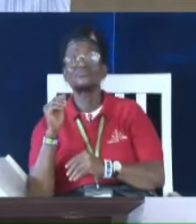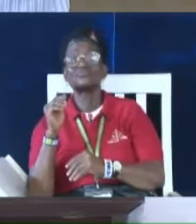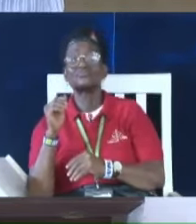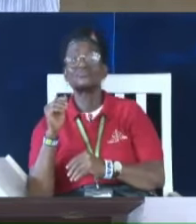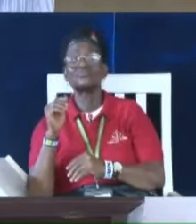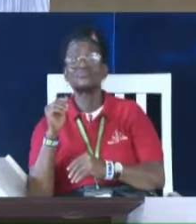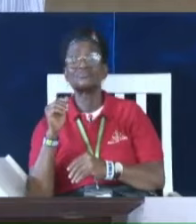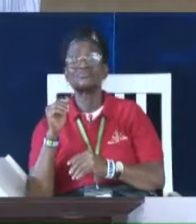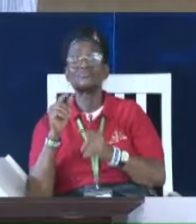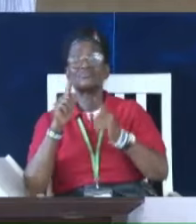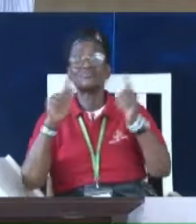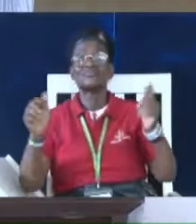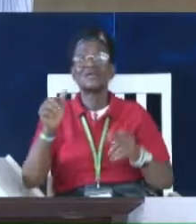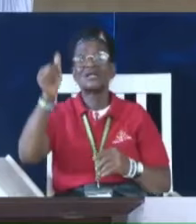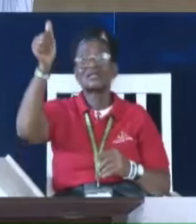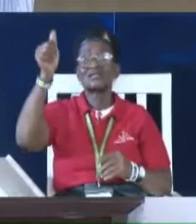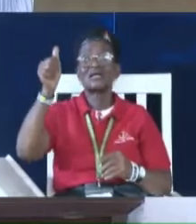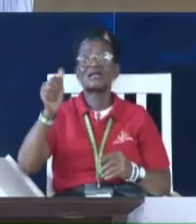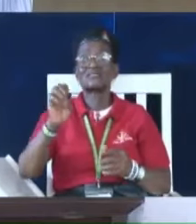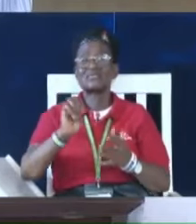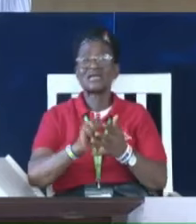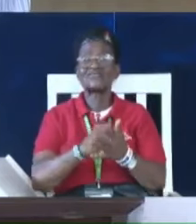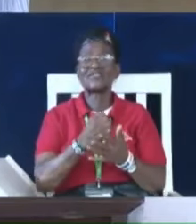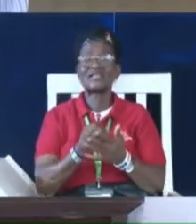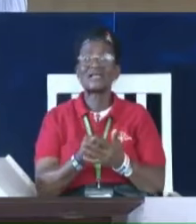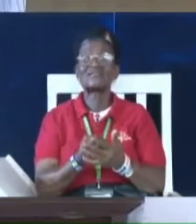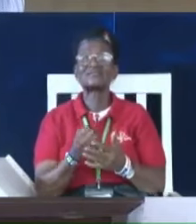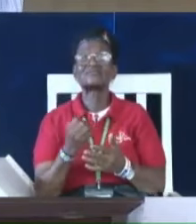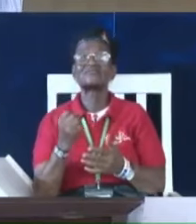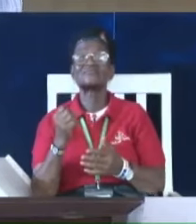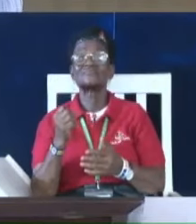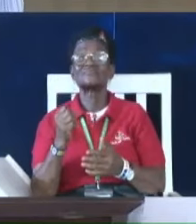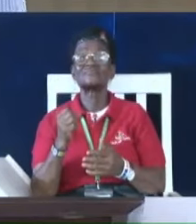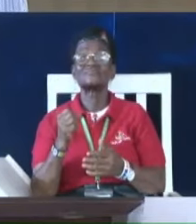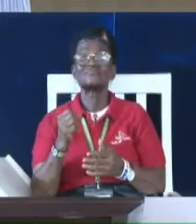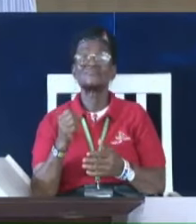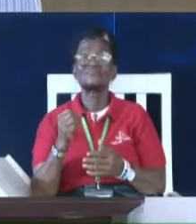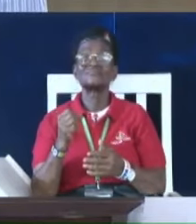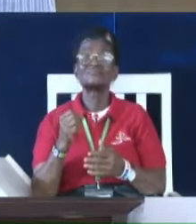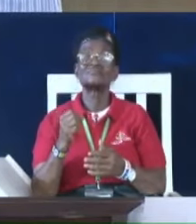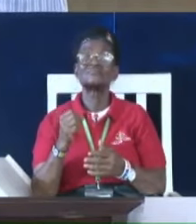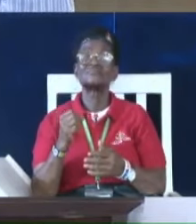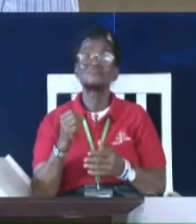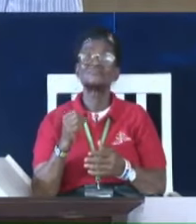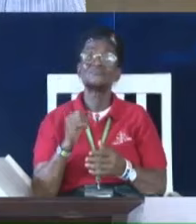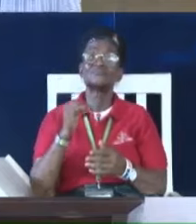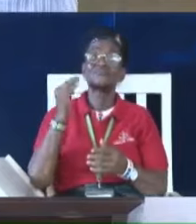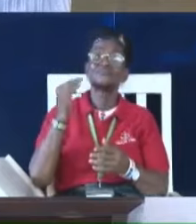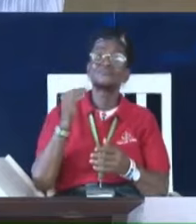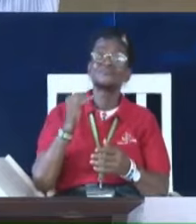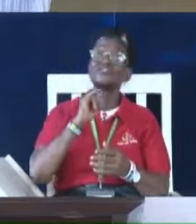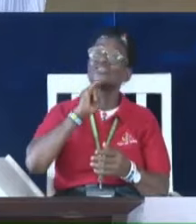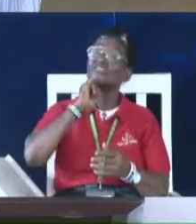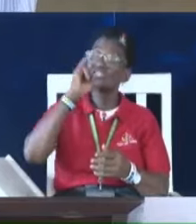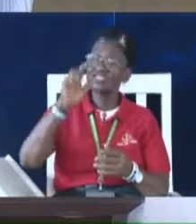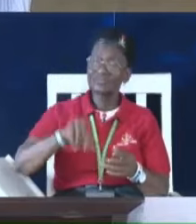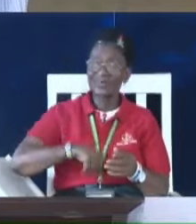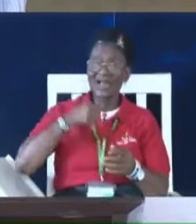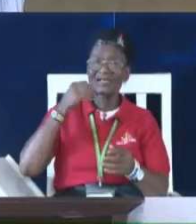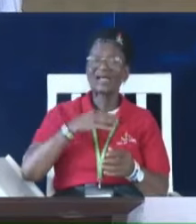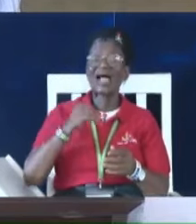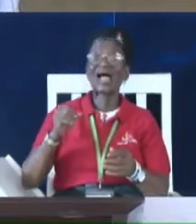That's the greatest evidence of pride. And God